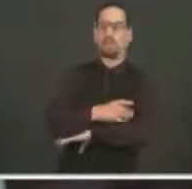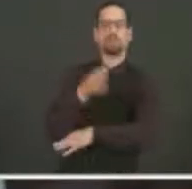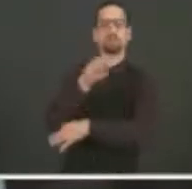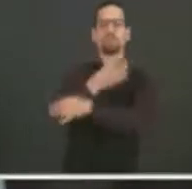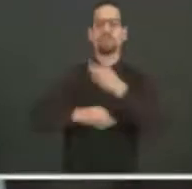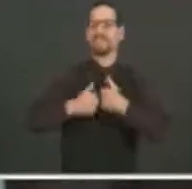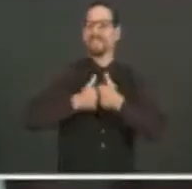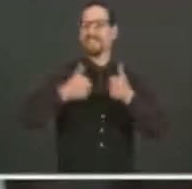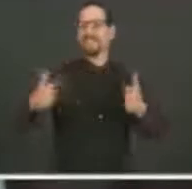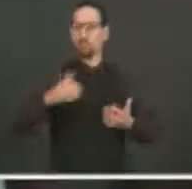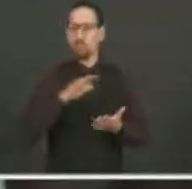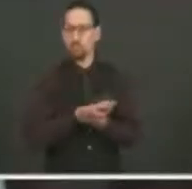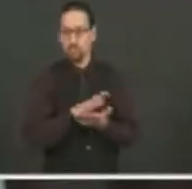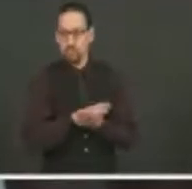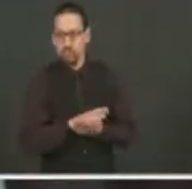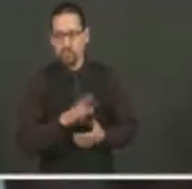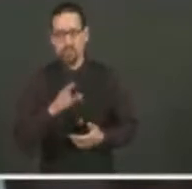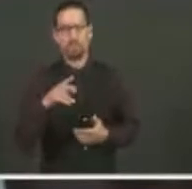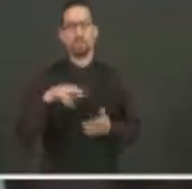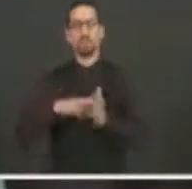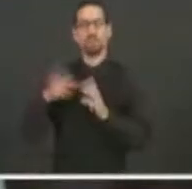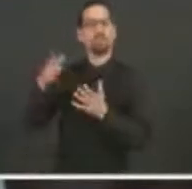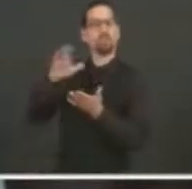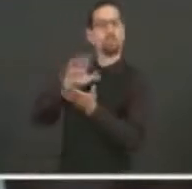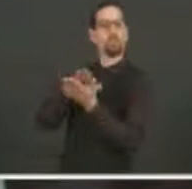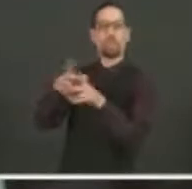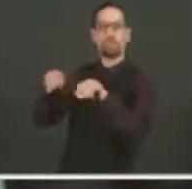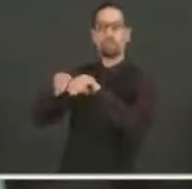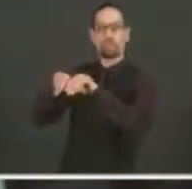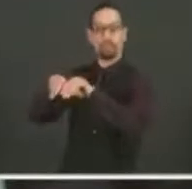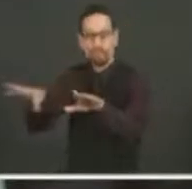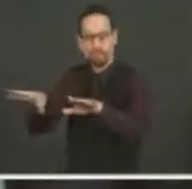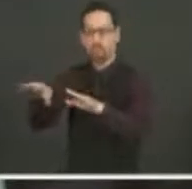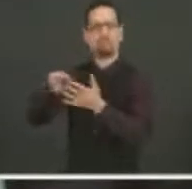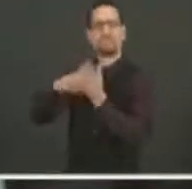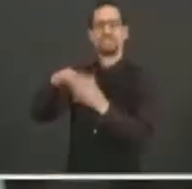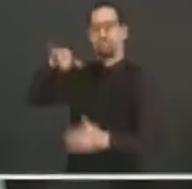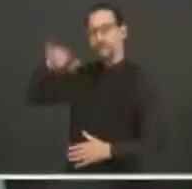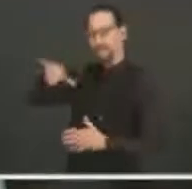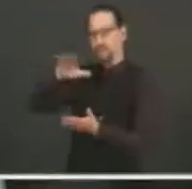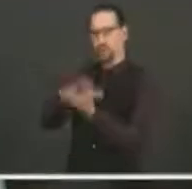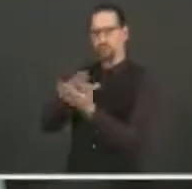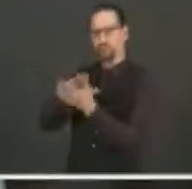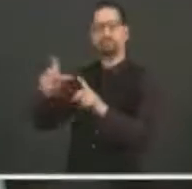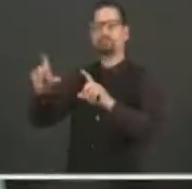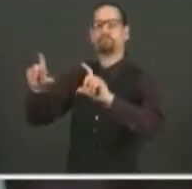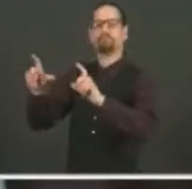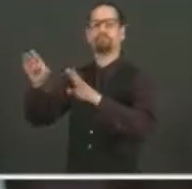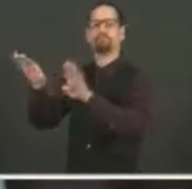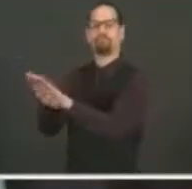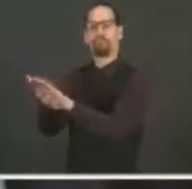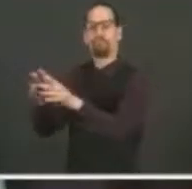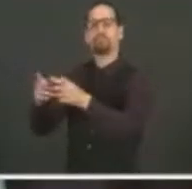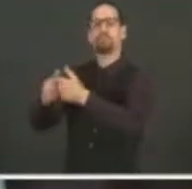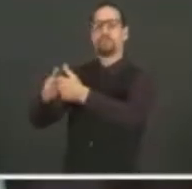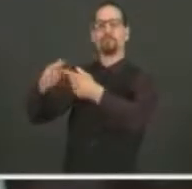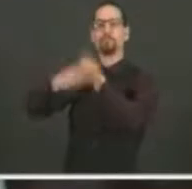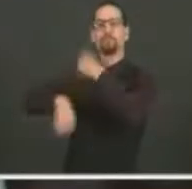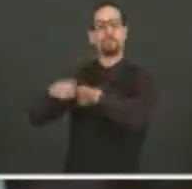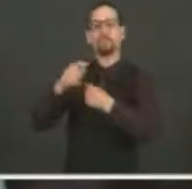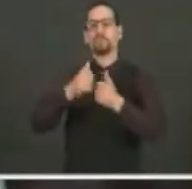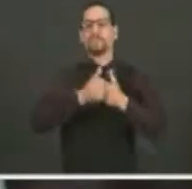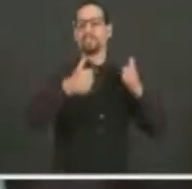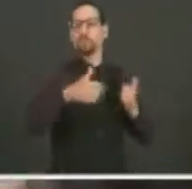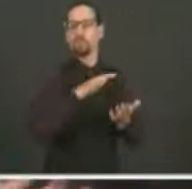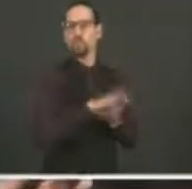shutting down the whole state. That school does distance learning. We know how to do it. We know it can work. And so we're going to